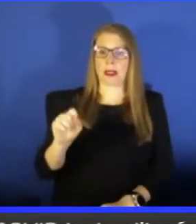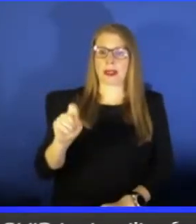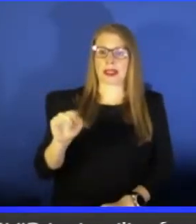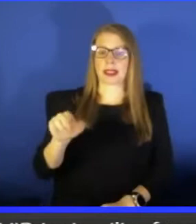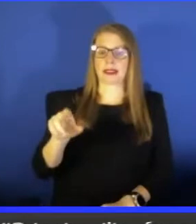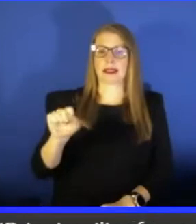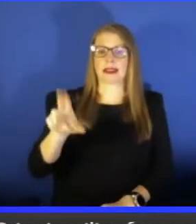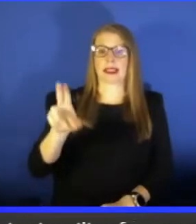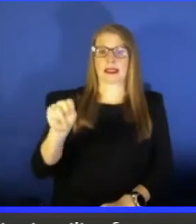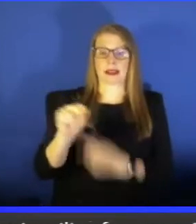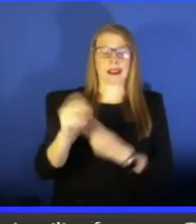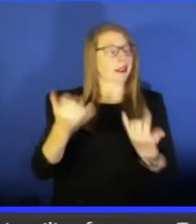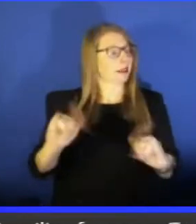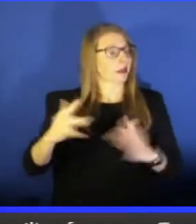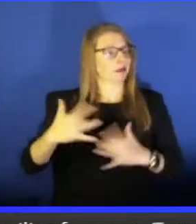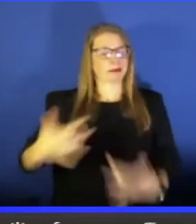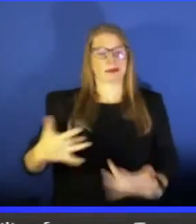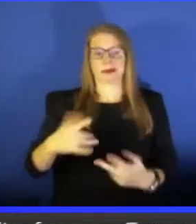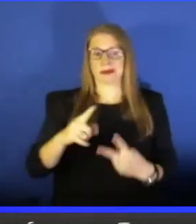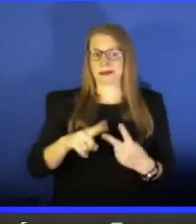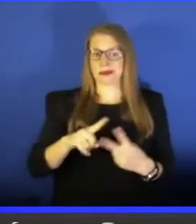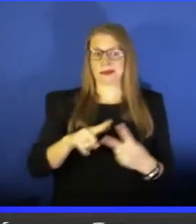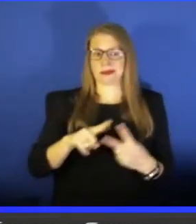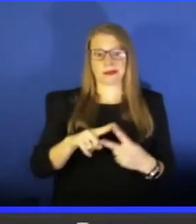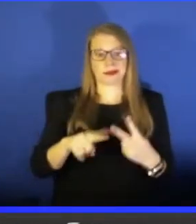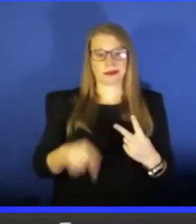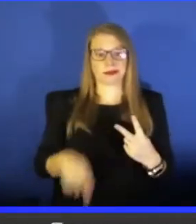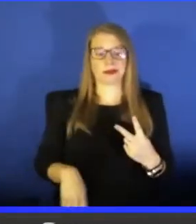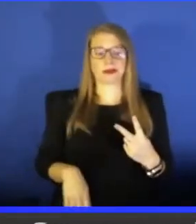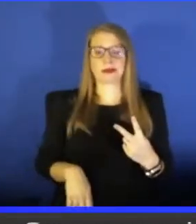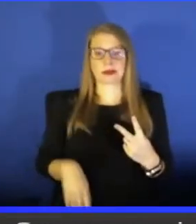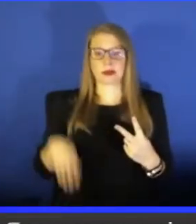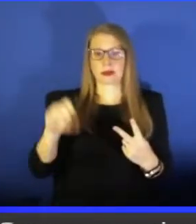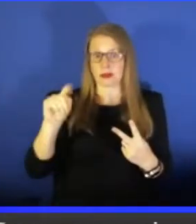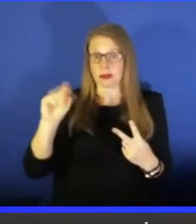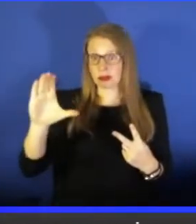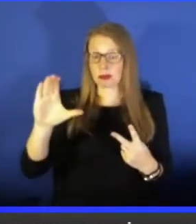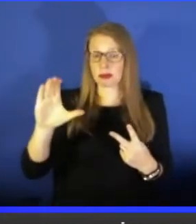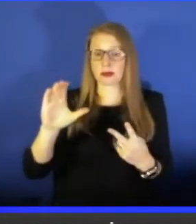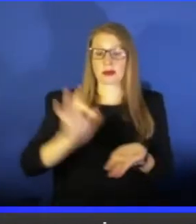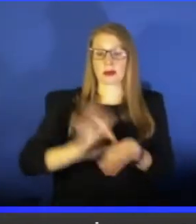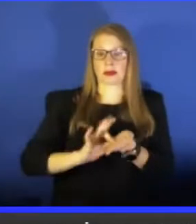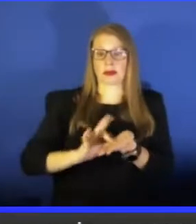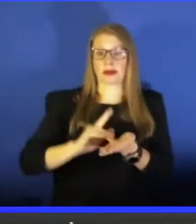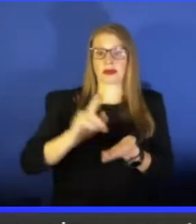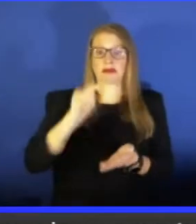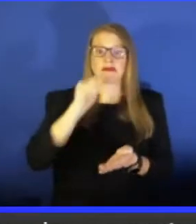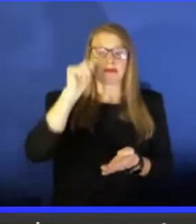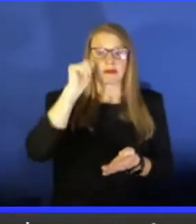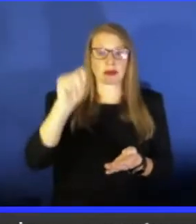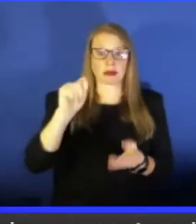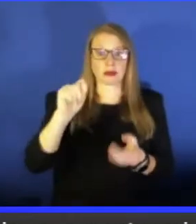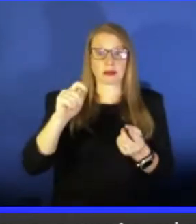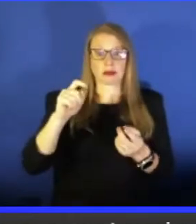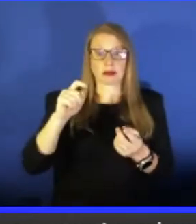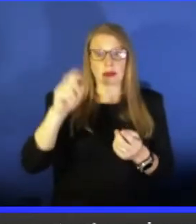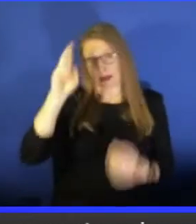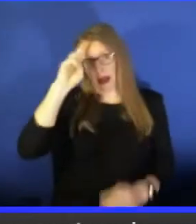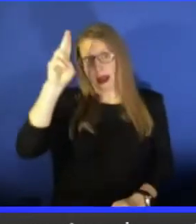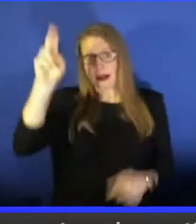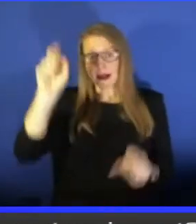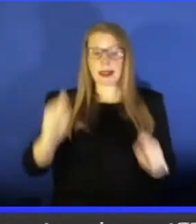thinking about? Yeah, so we definitely see a different trend in some of these over-the-counter overdoses. TikTok is a great